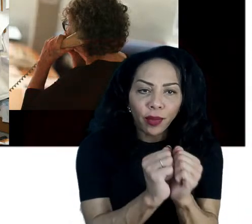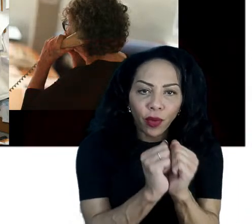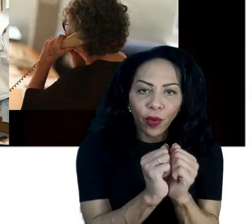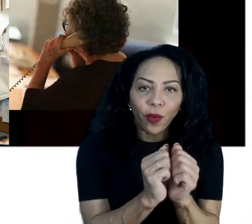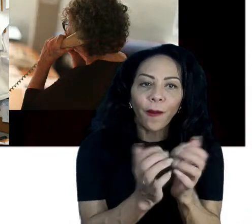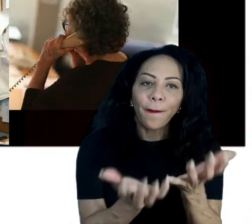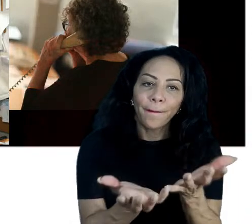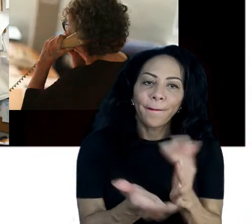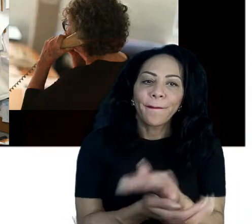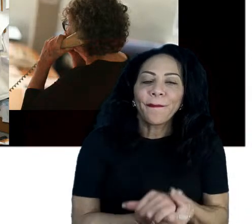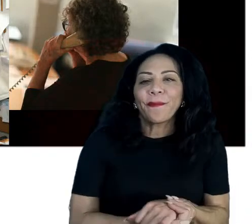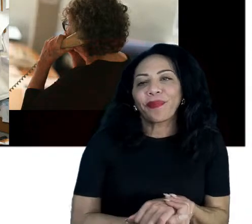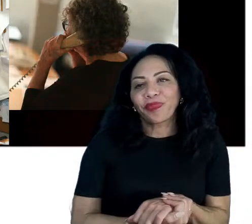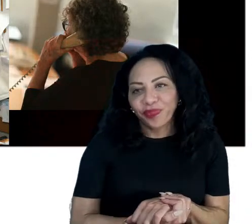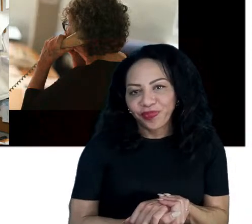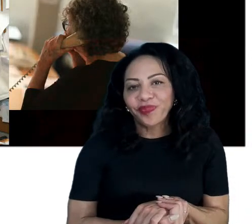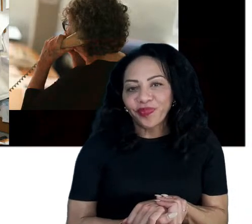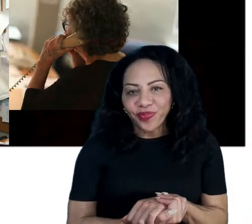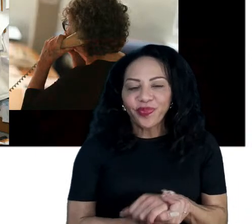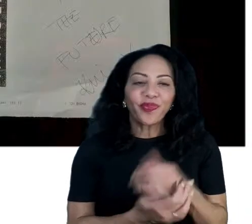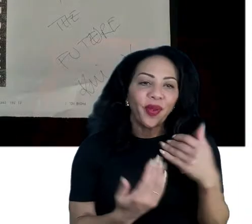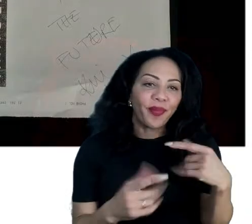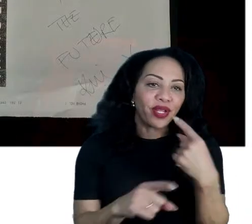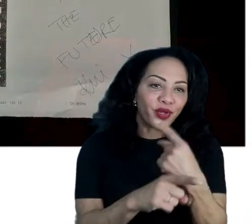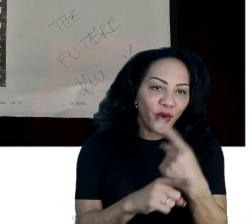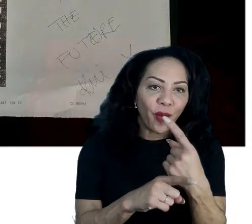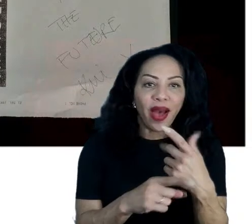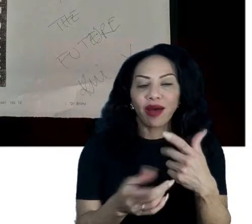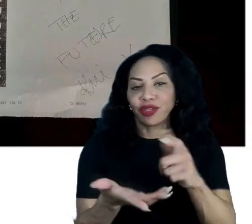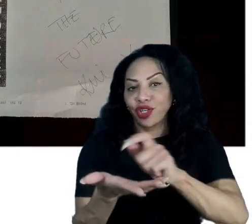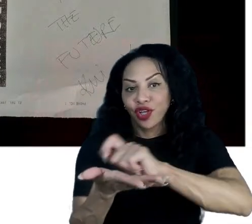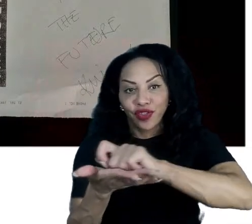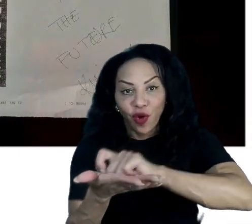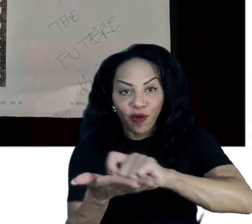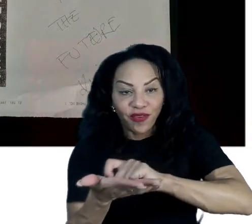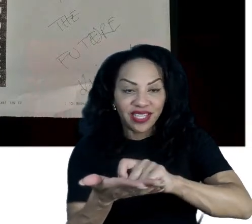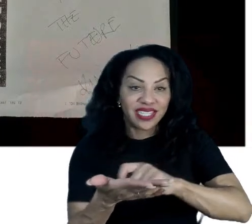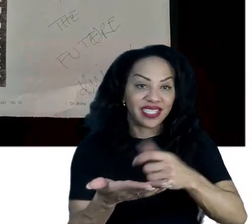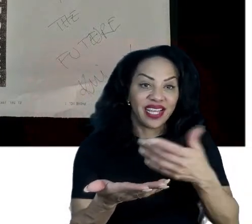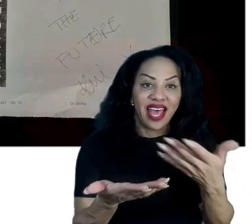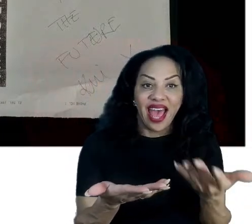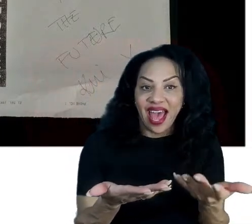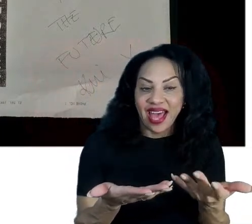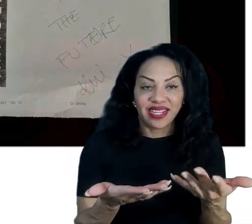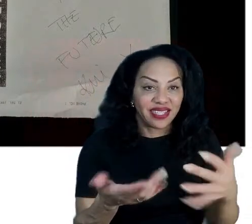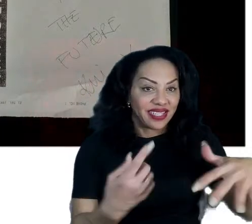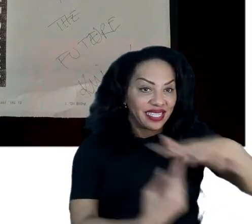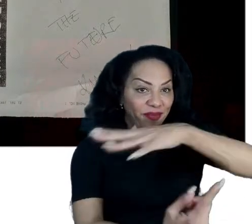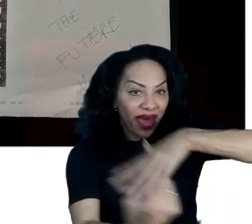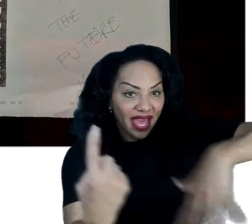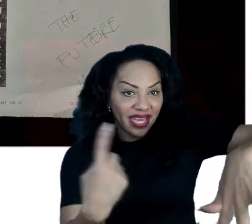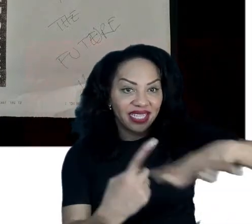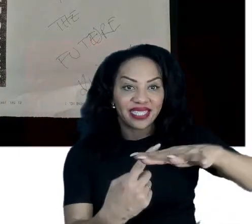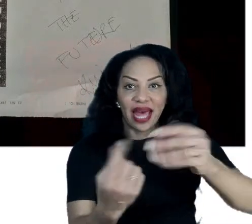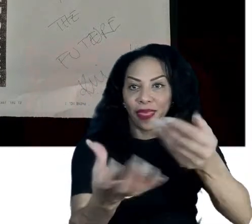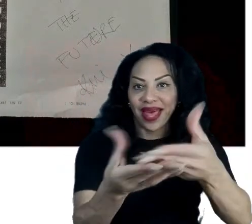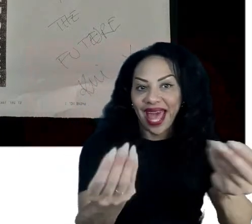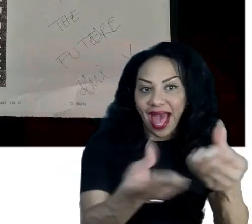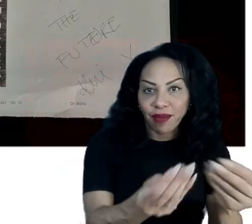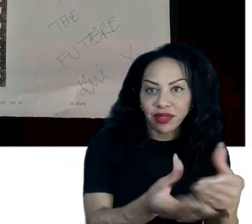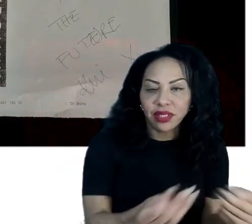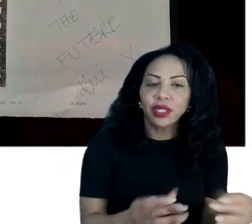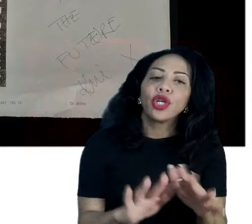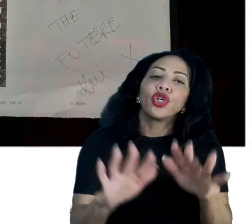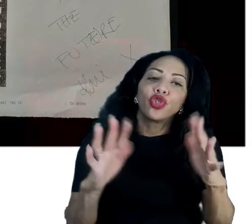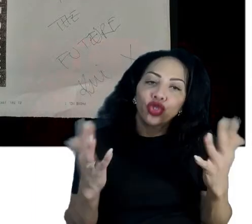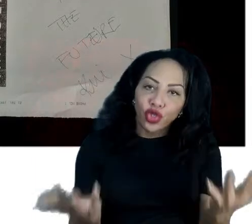made. And so just to go back to those principles of archival reactivation, archival